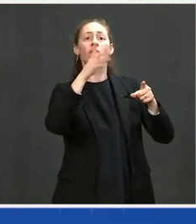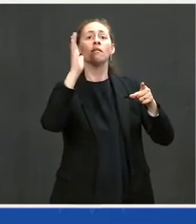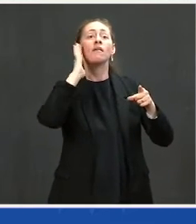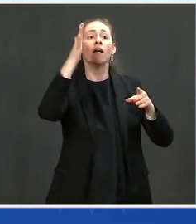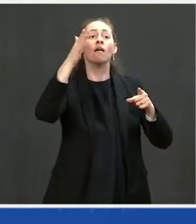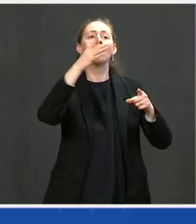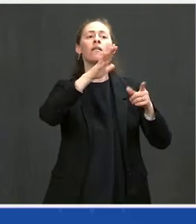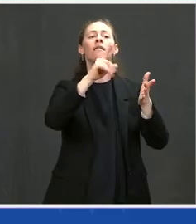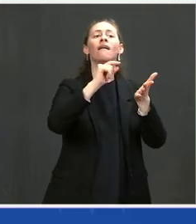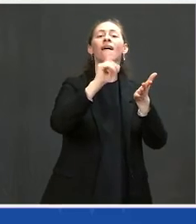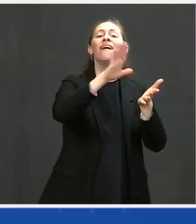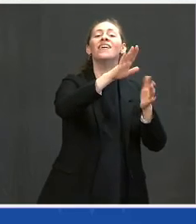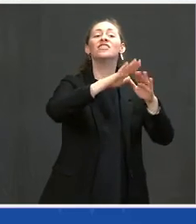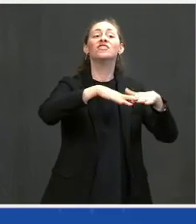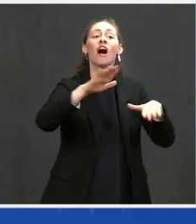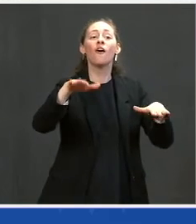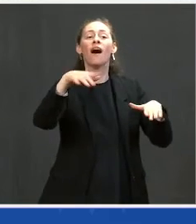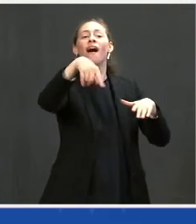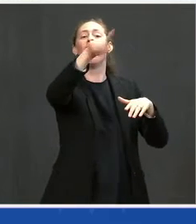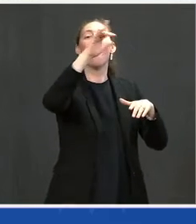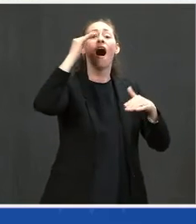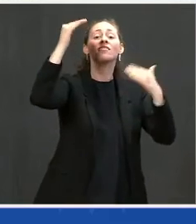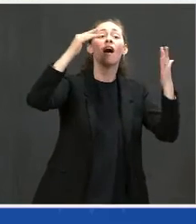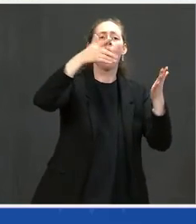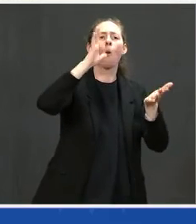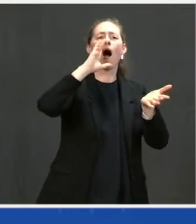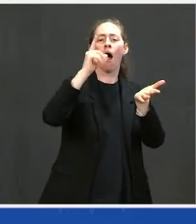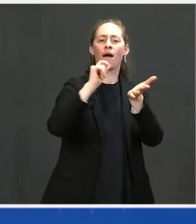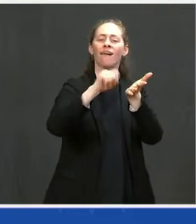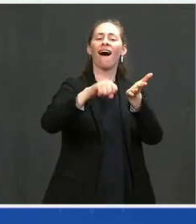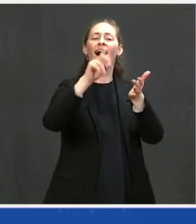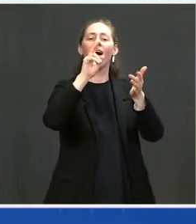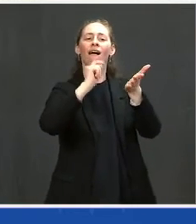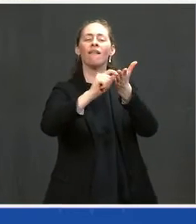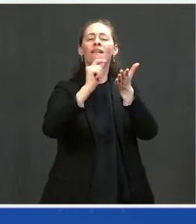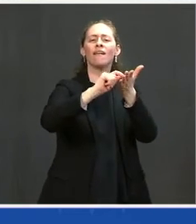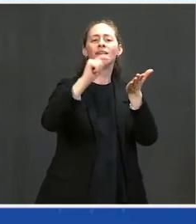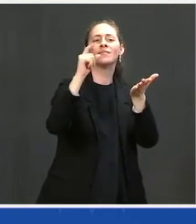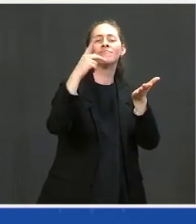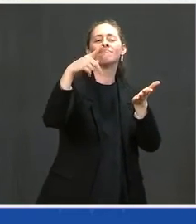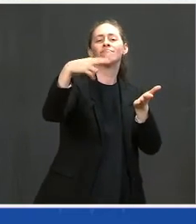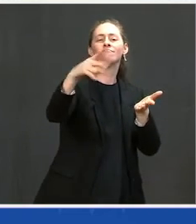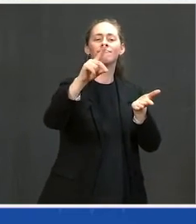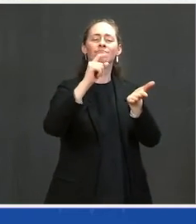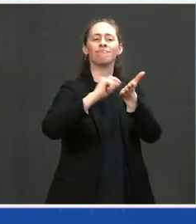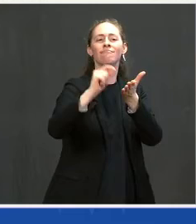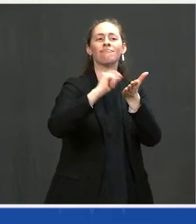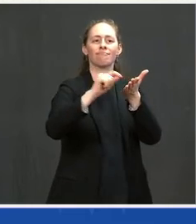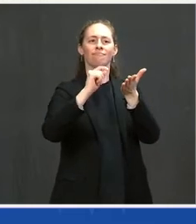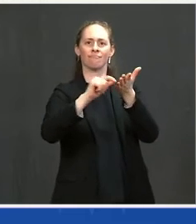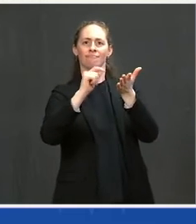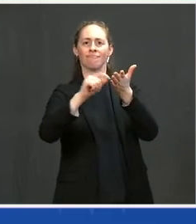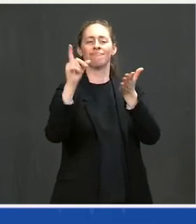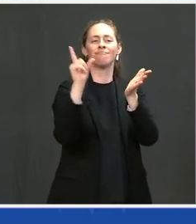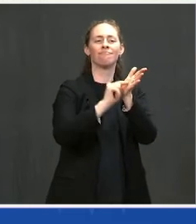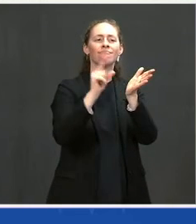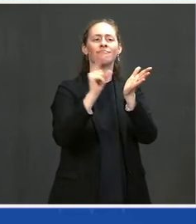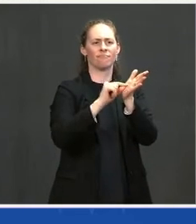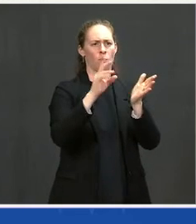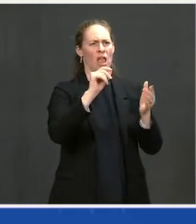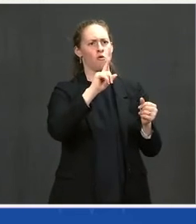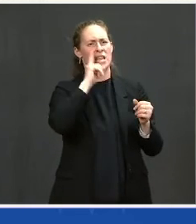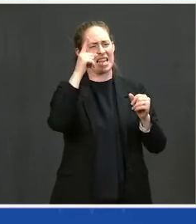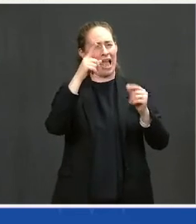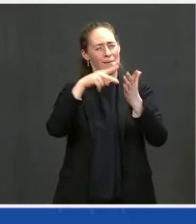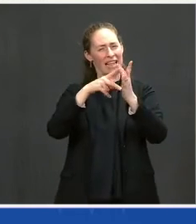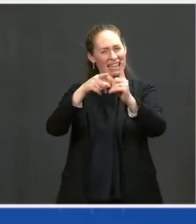on issue of who succeeded, autocracy or democracy. Because that is